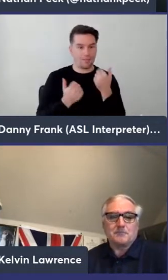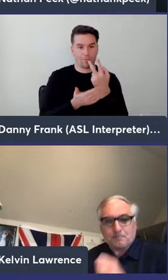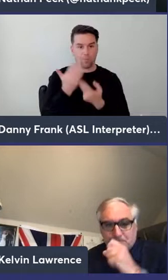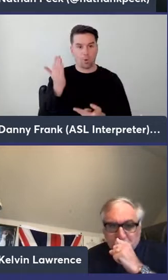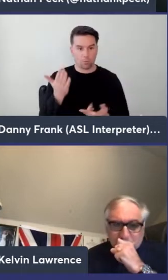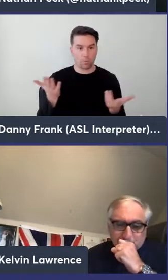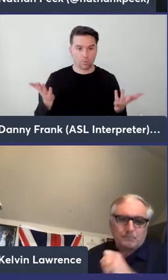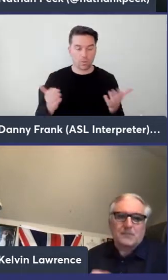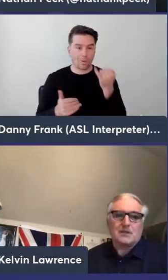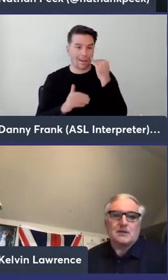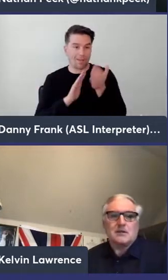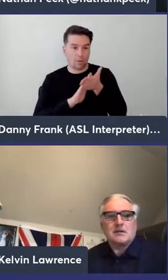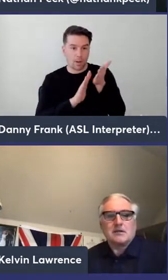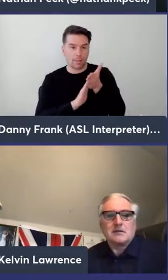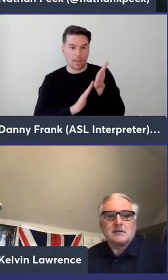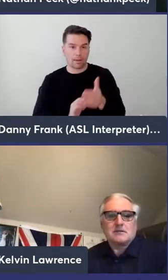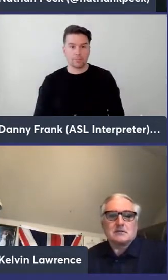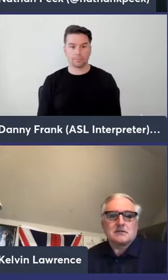that,